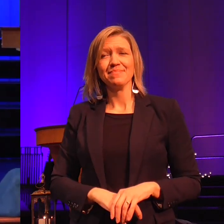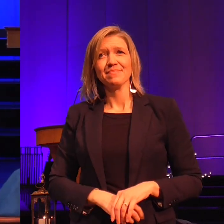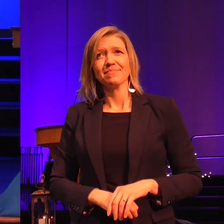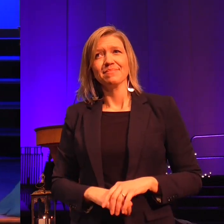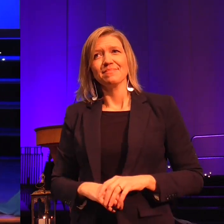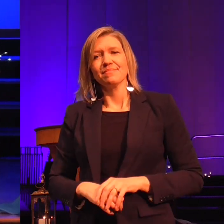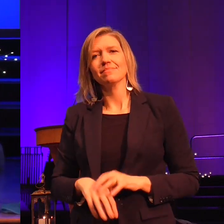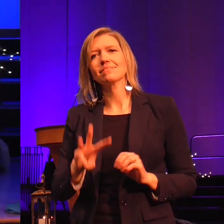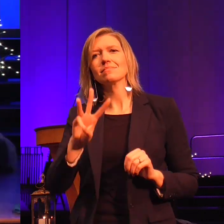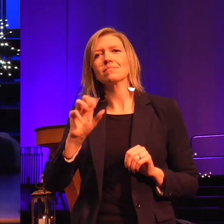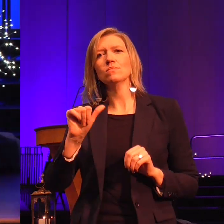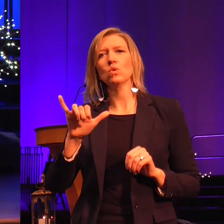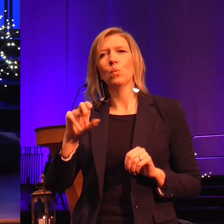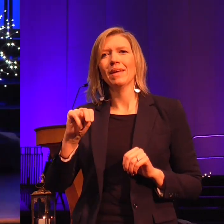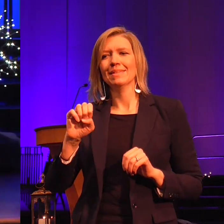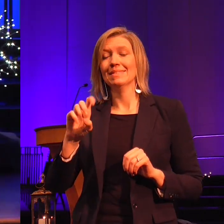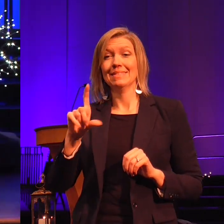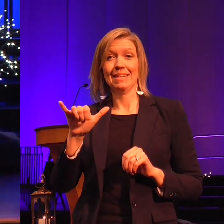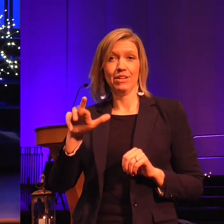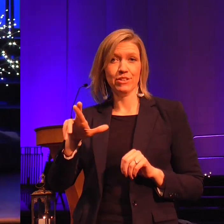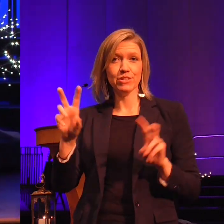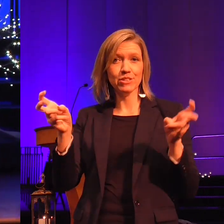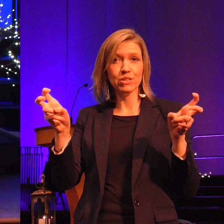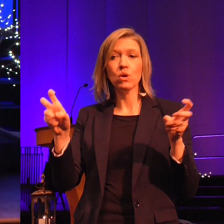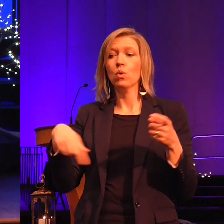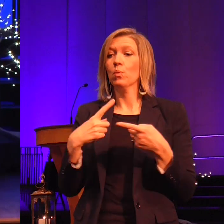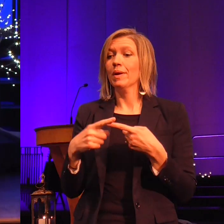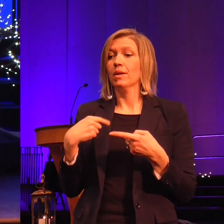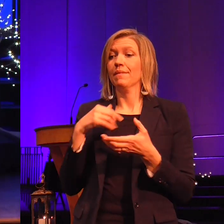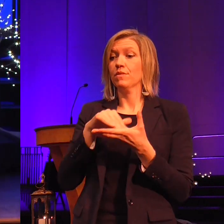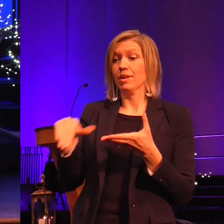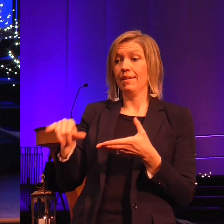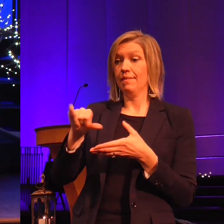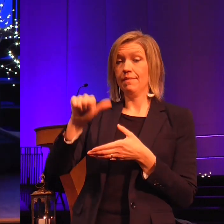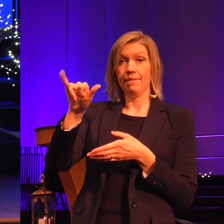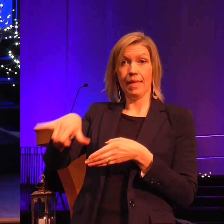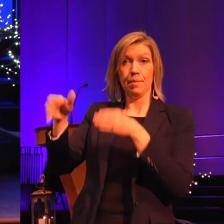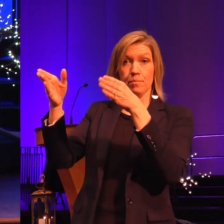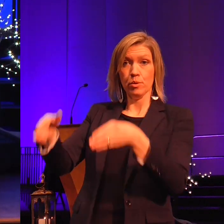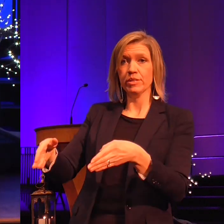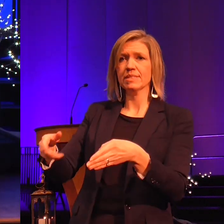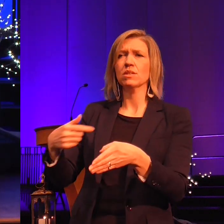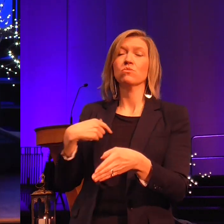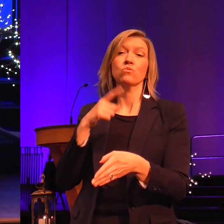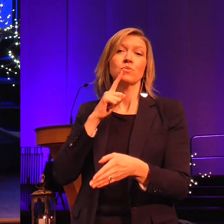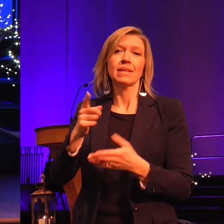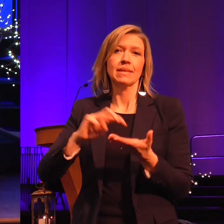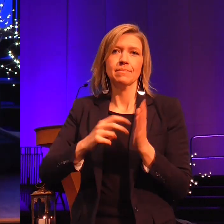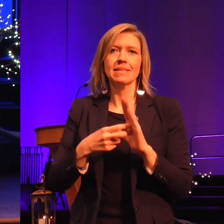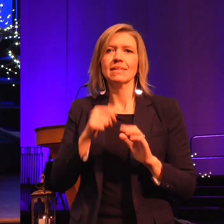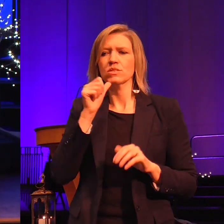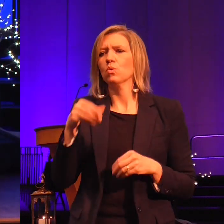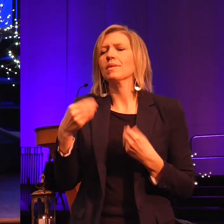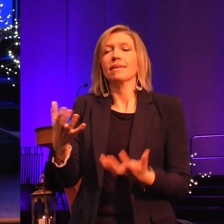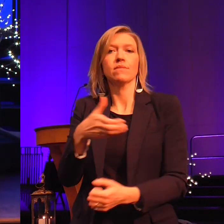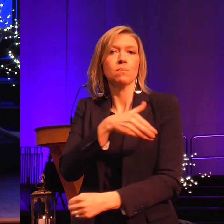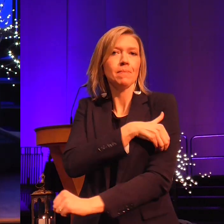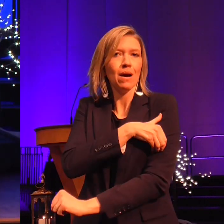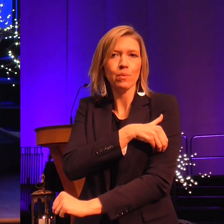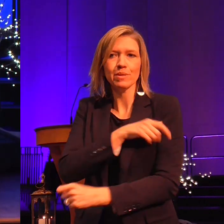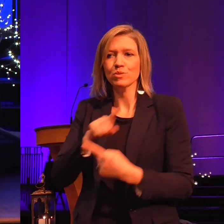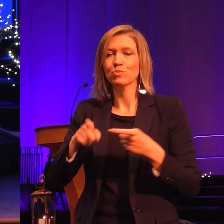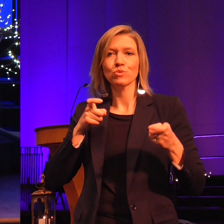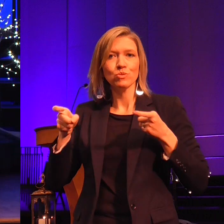Wayne Dyer says, when we forgive another person, we are really saying, I no longer give you the power to control how I think, feel,